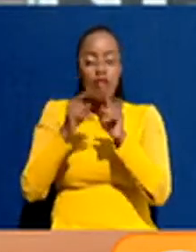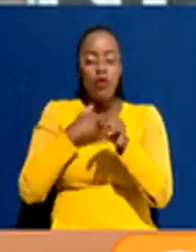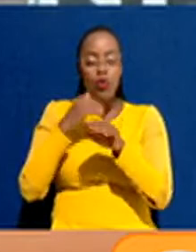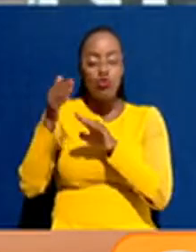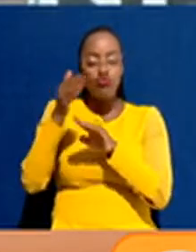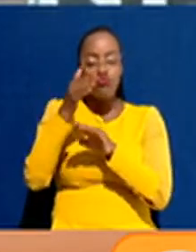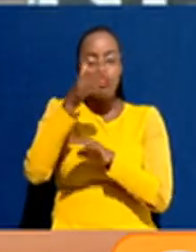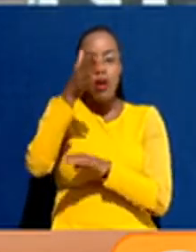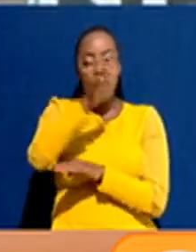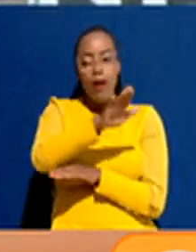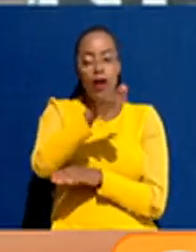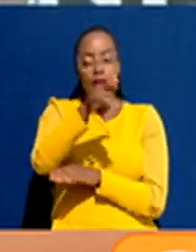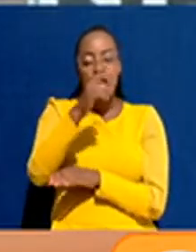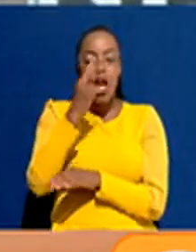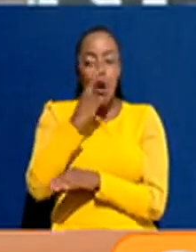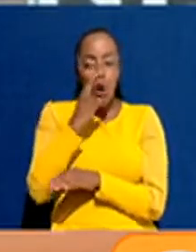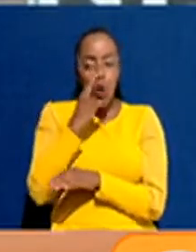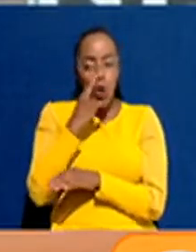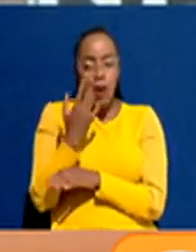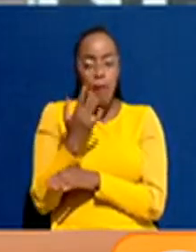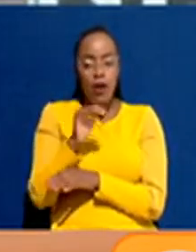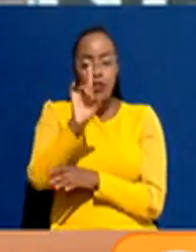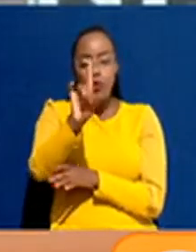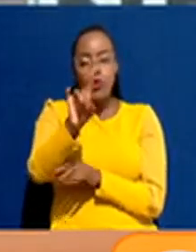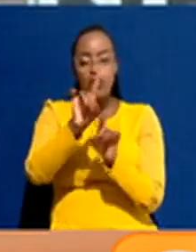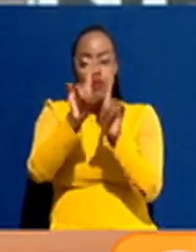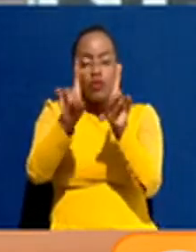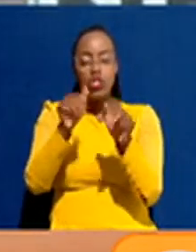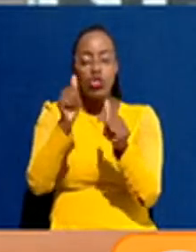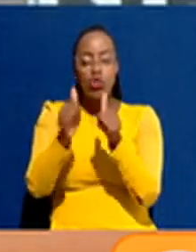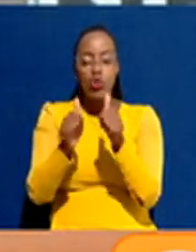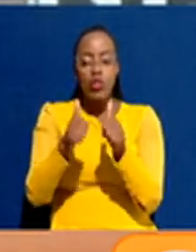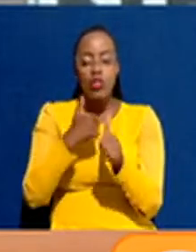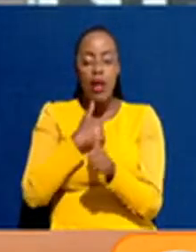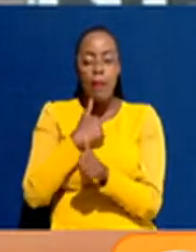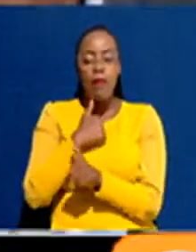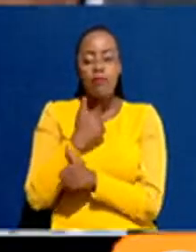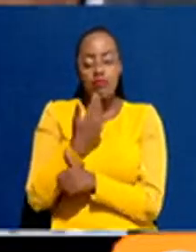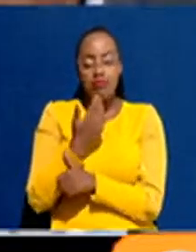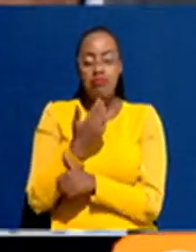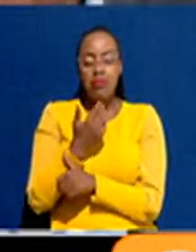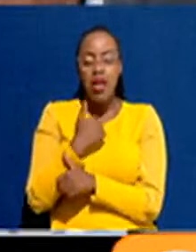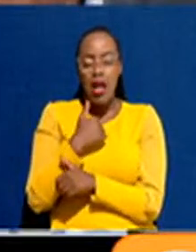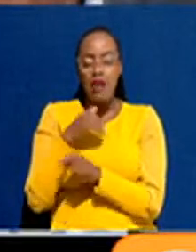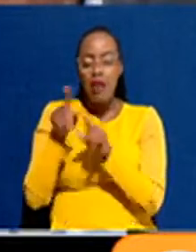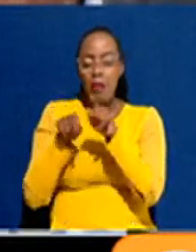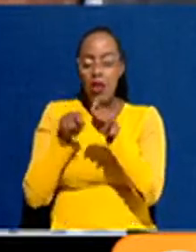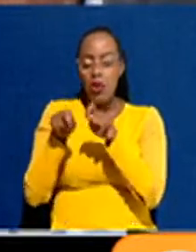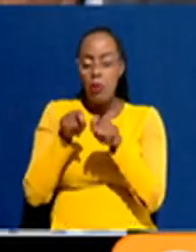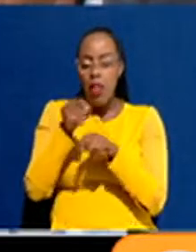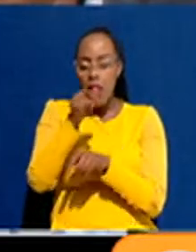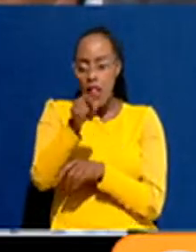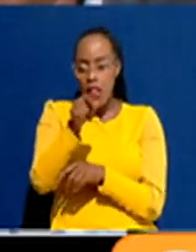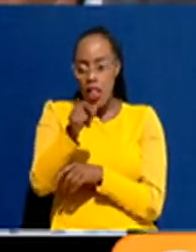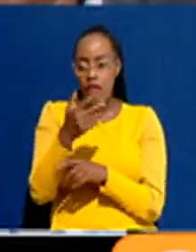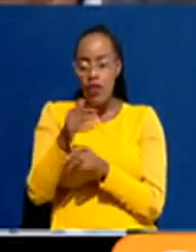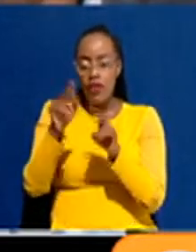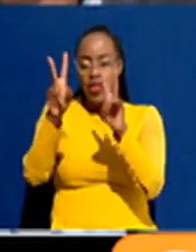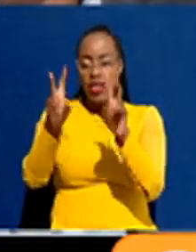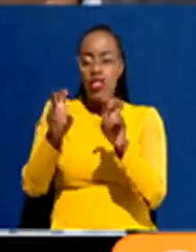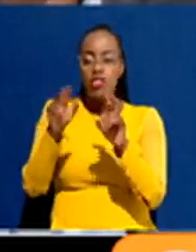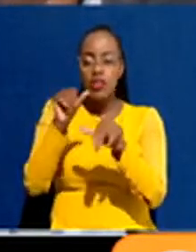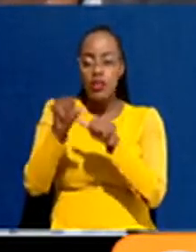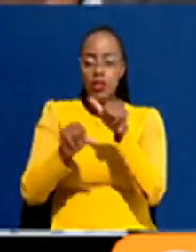here at home. And one of the questions that have been dominant in this whole issue